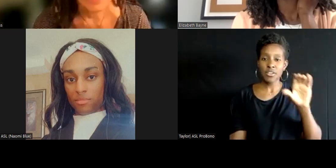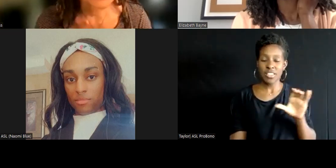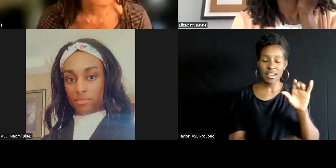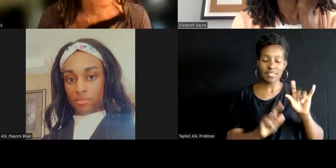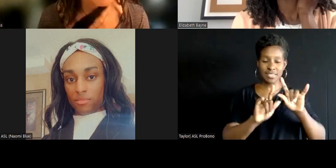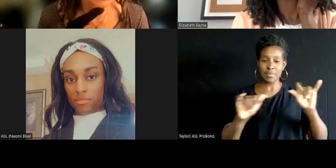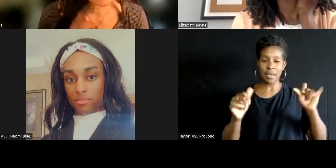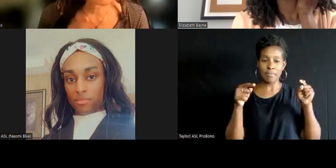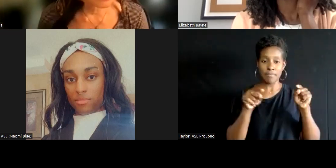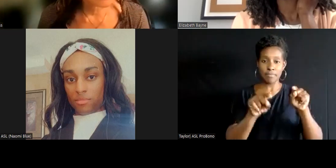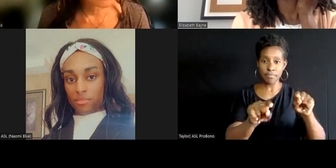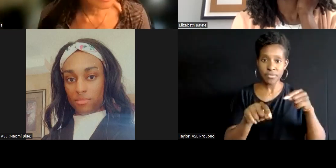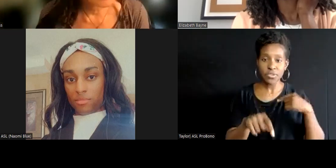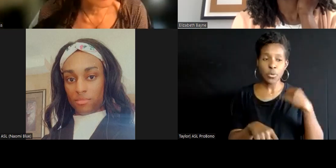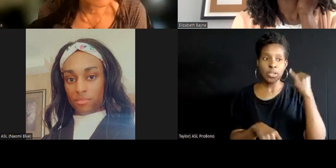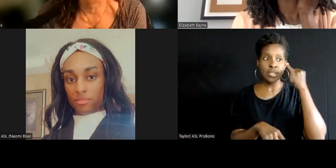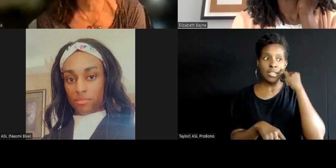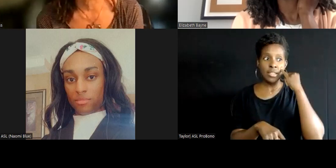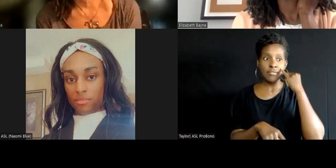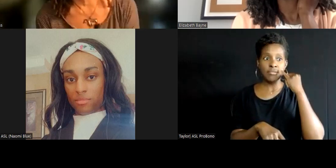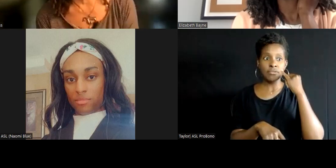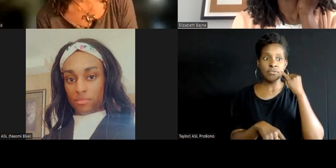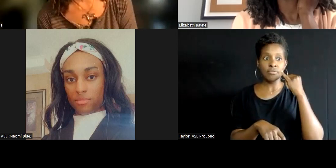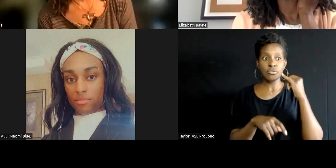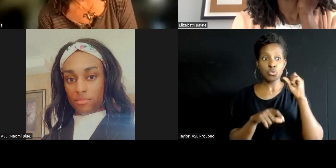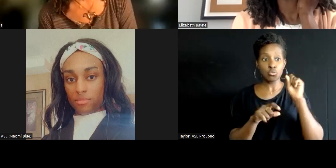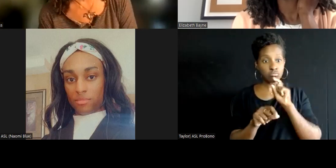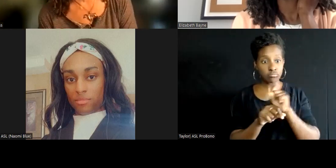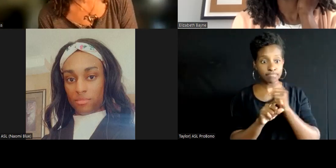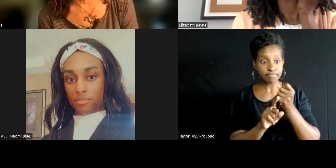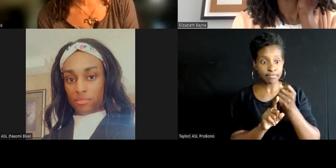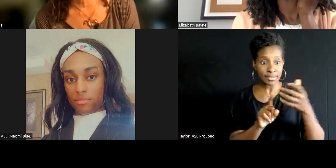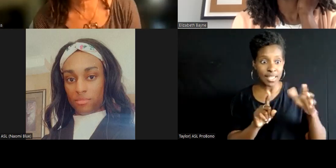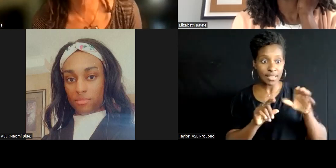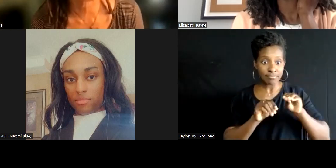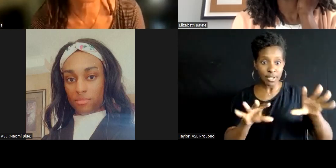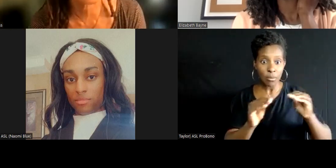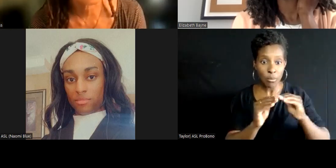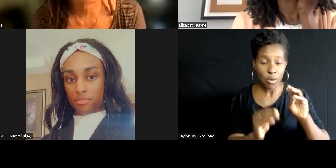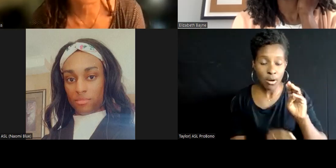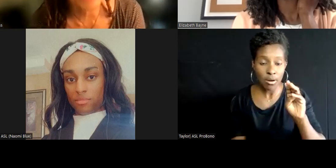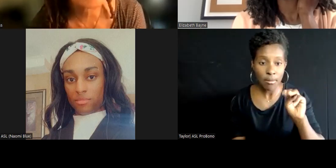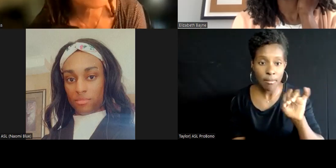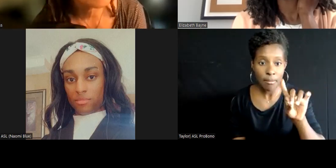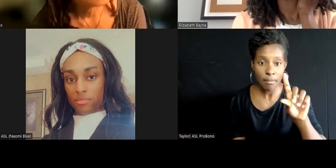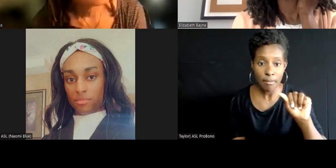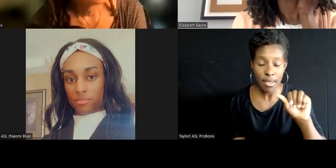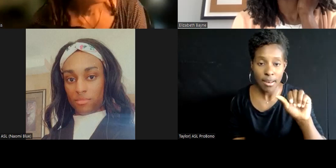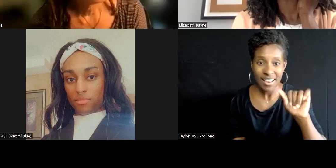whether or not to expand Medicaid. And everybody in Wilhelmina's family is on Medicaid. And in fact, had they